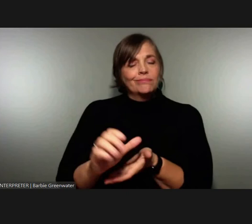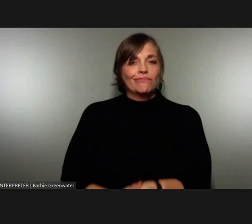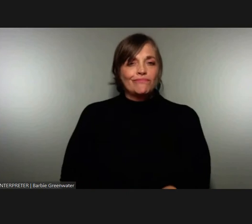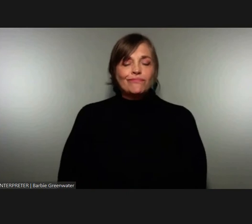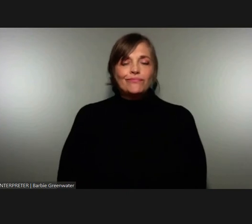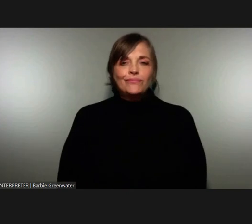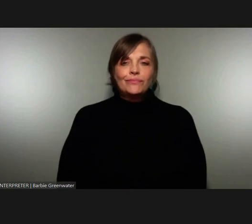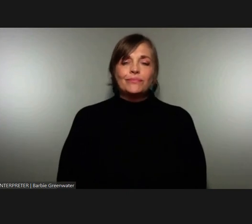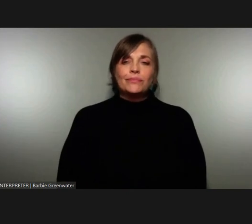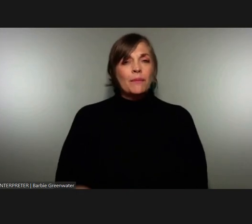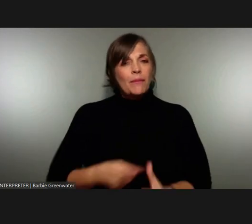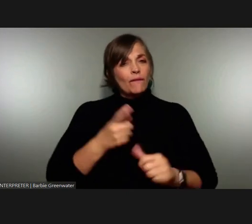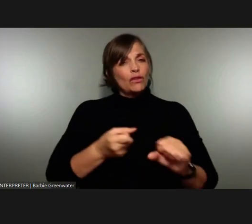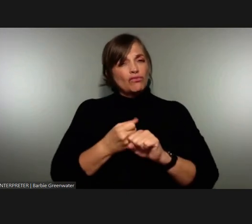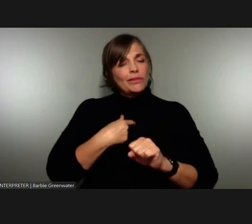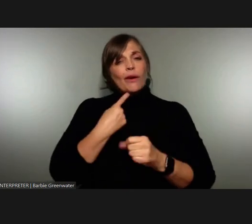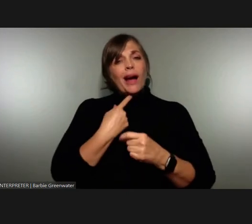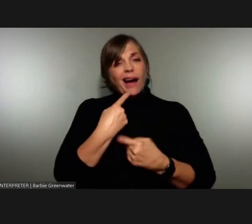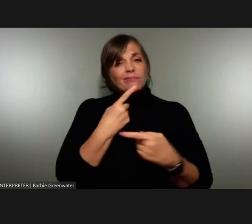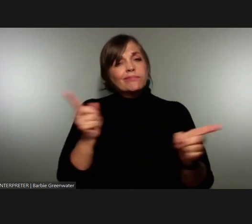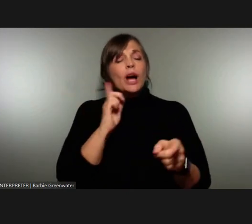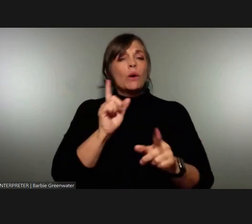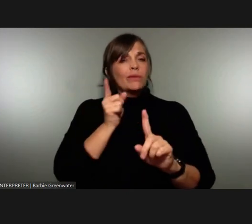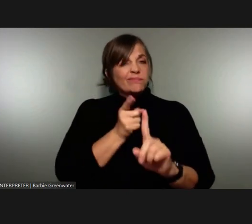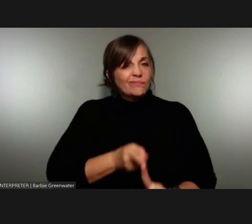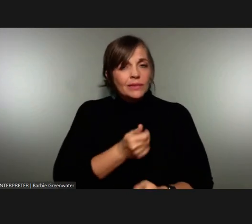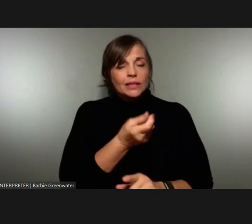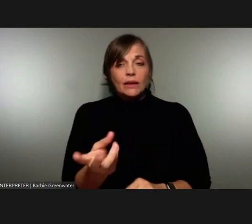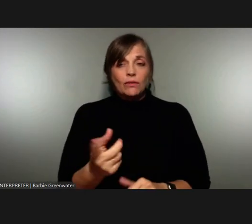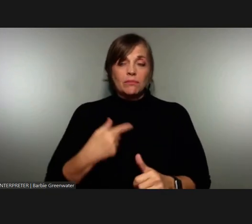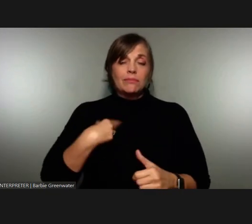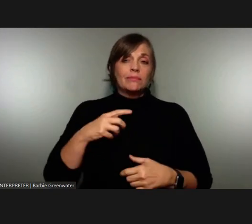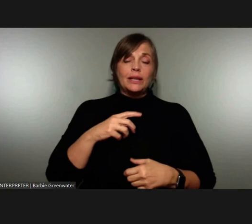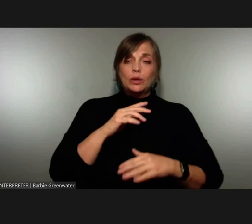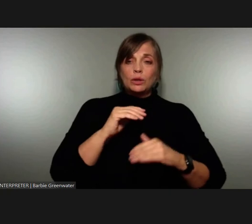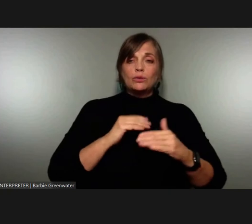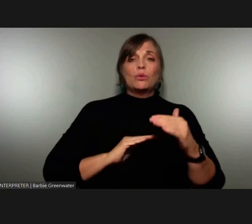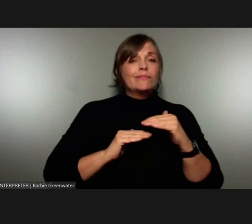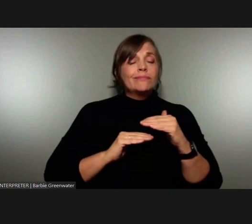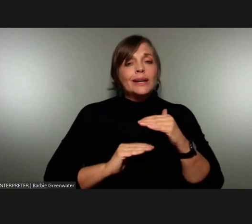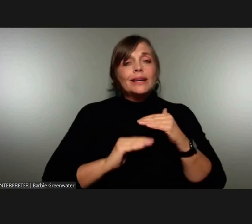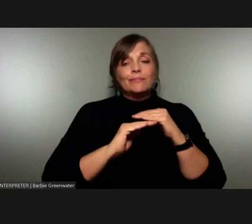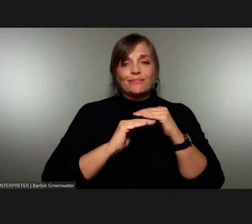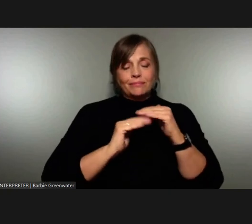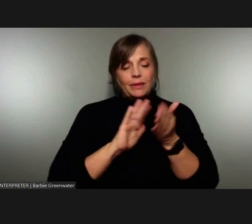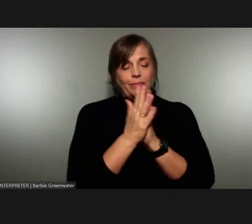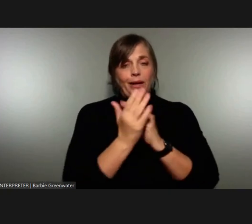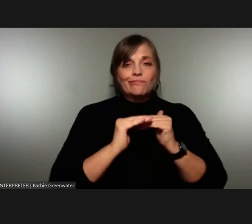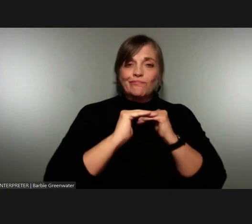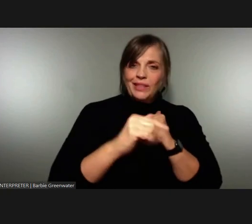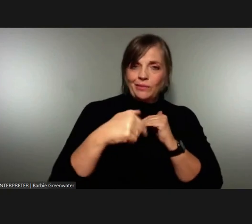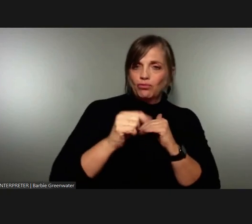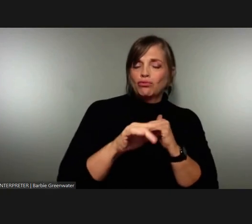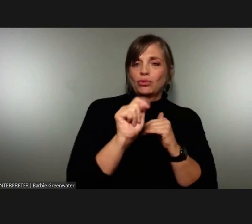on during my first year here. These included stabilize the situation at TARTA, gain local and national